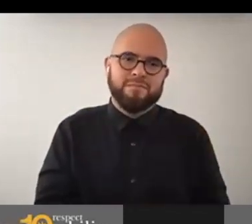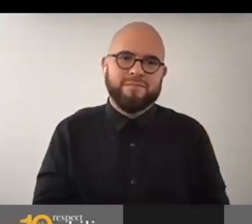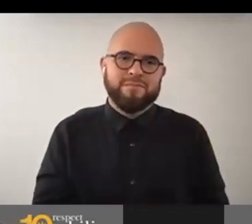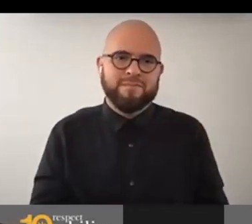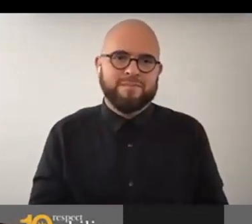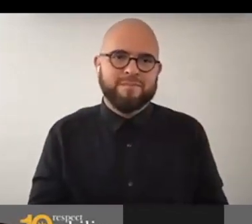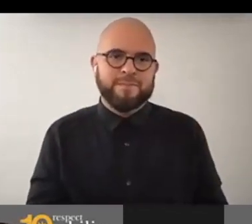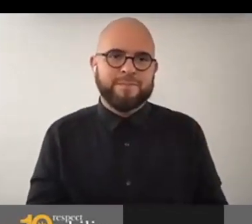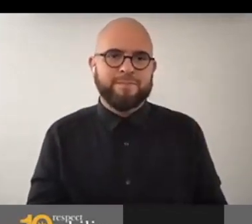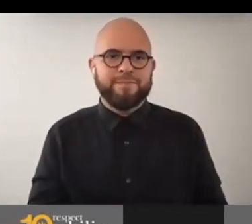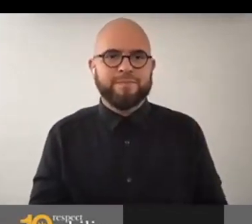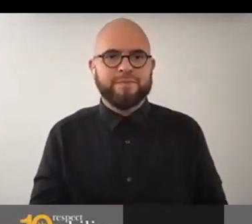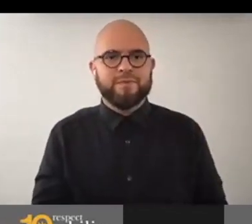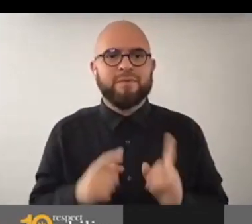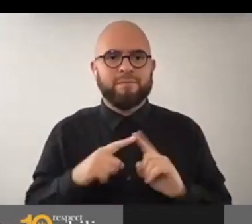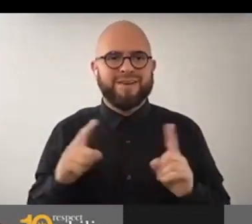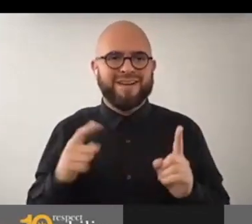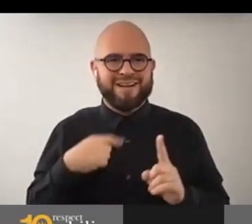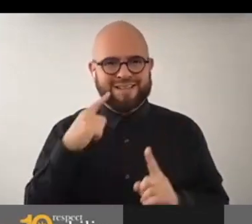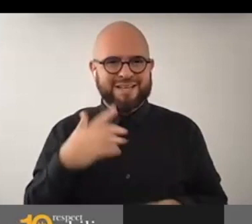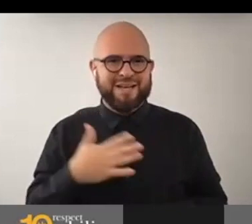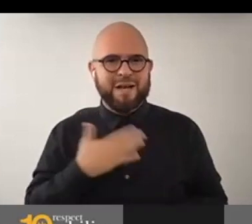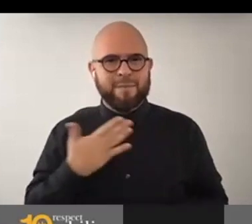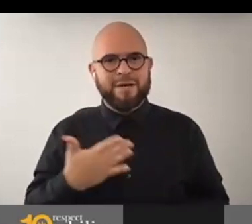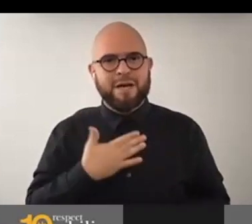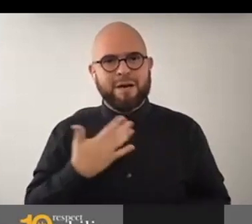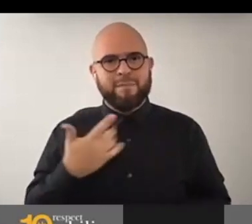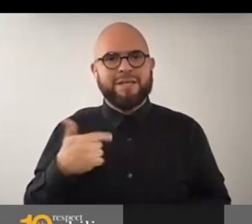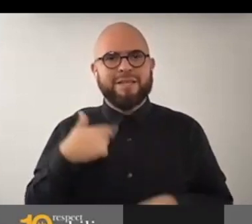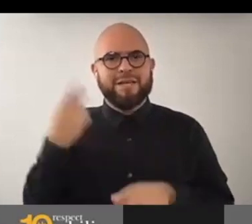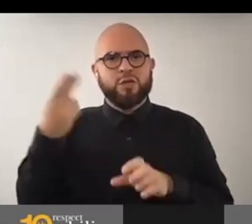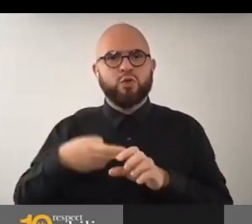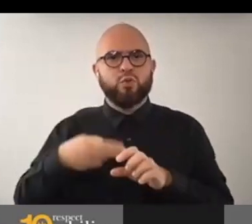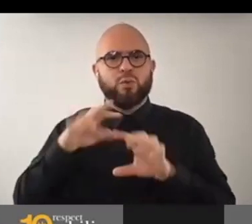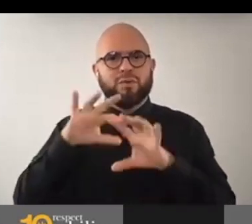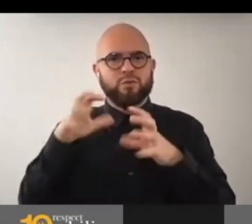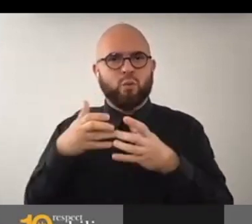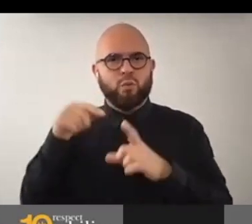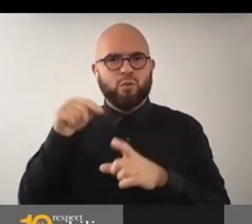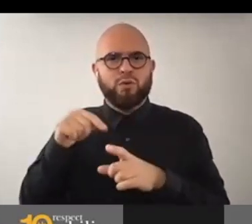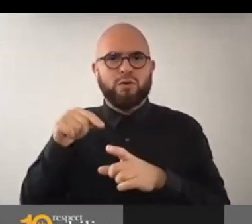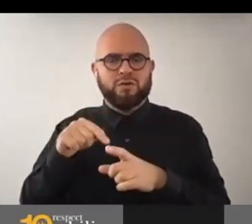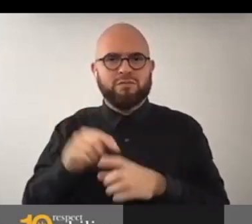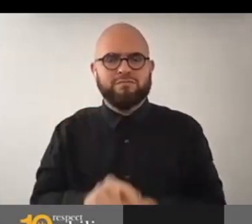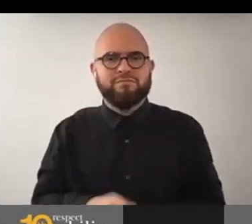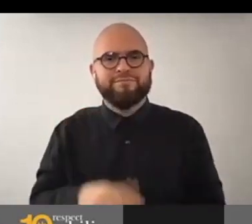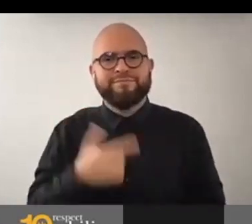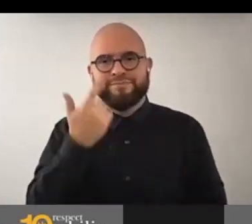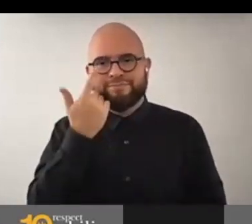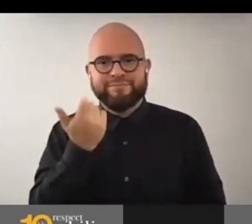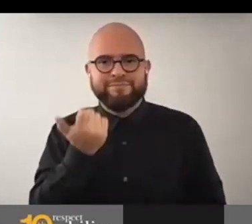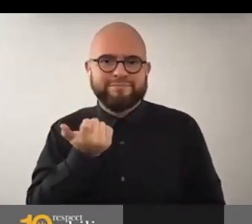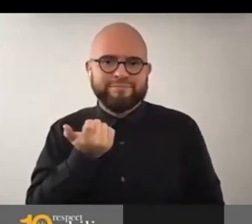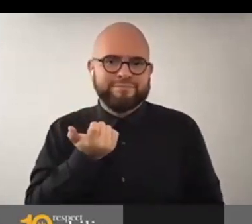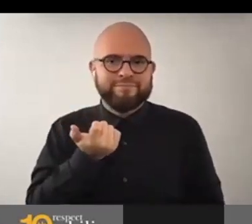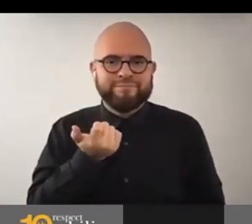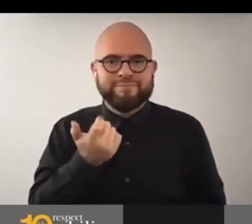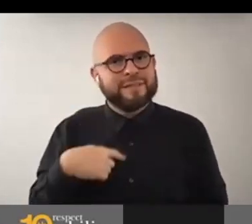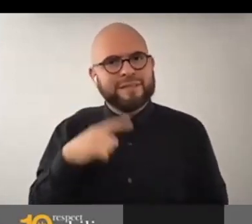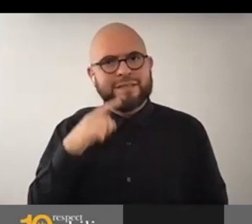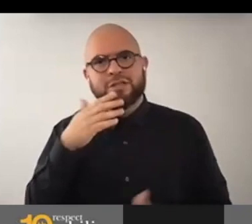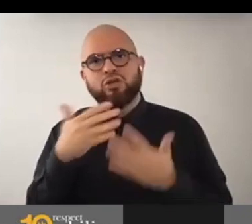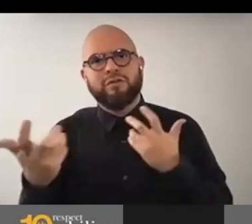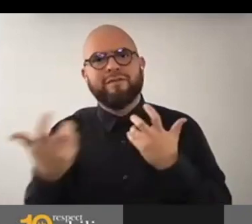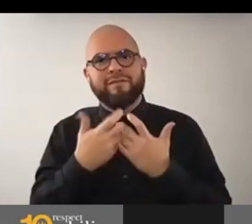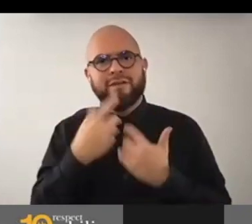But I think that I'm really happy that I got this cohort, because I think that it's a good fit for me. And